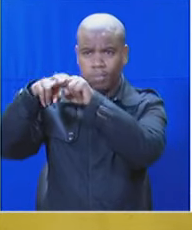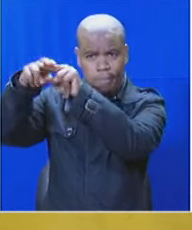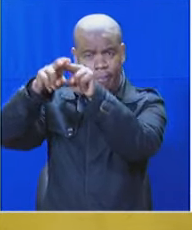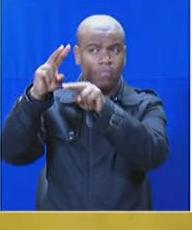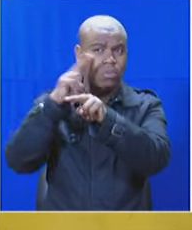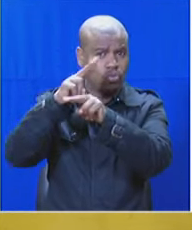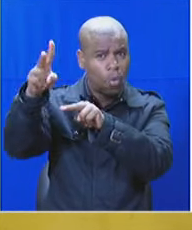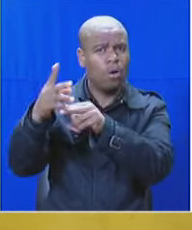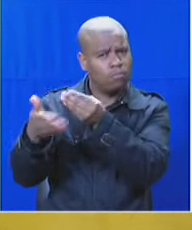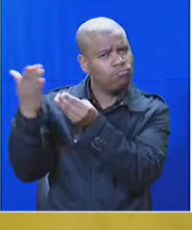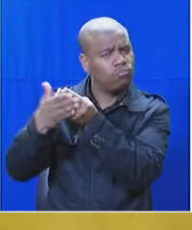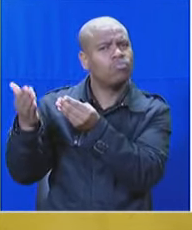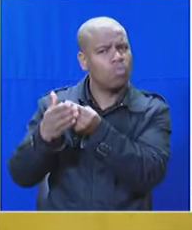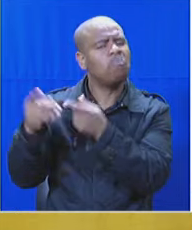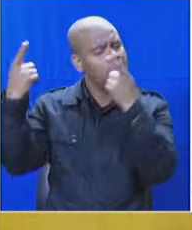Baze eParlamente